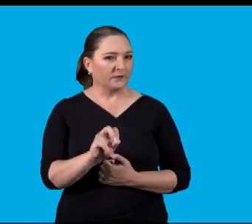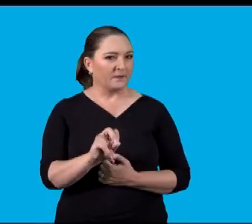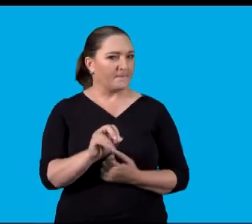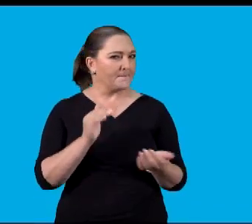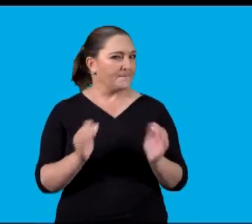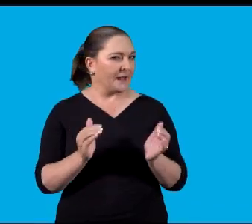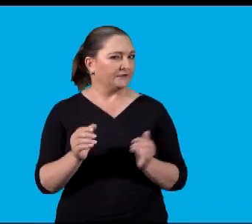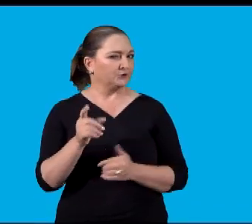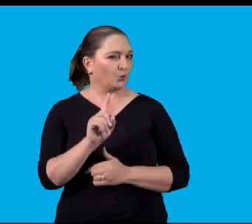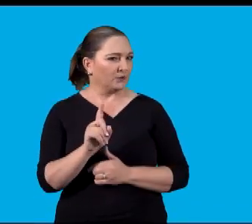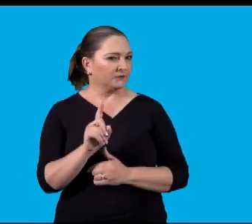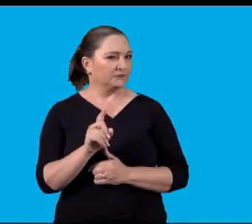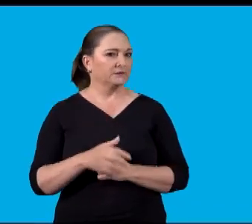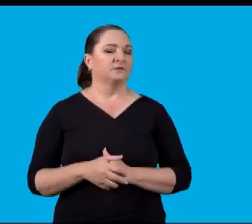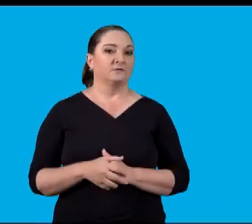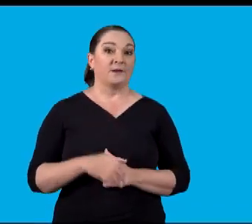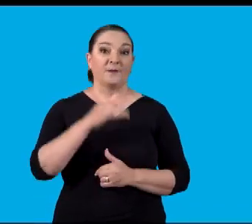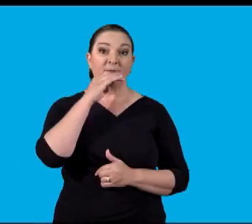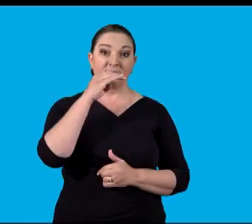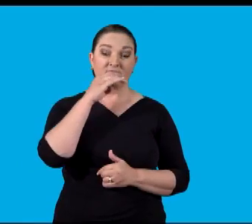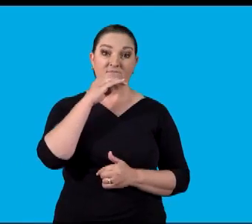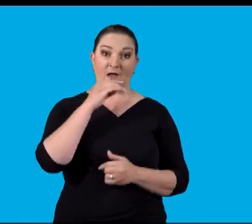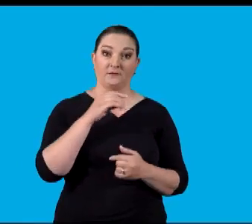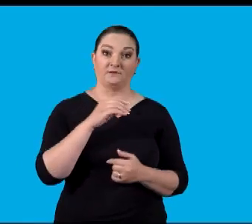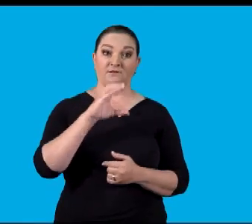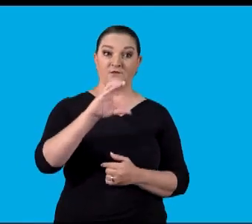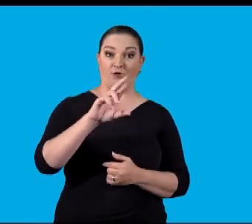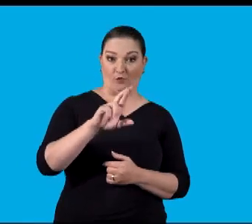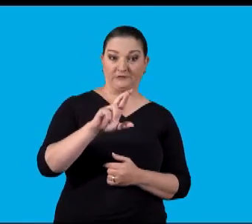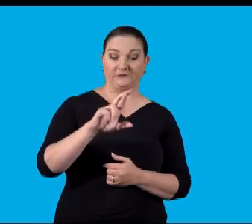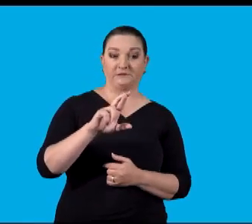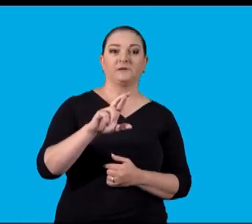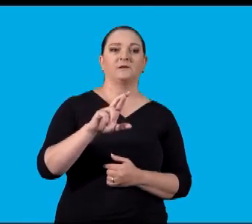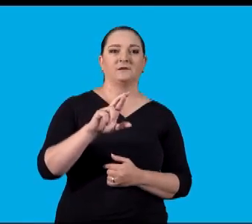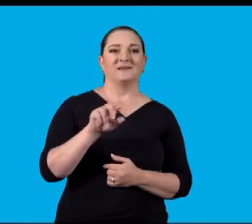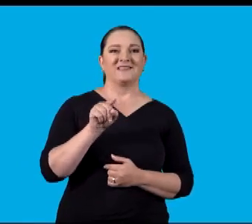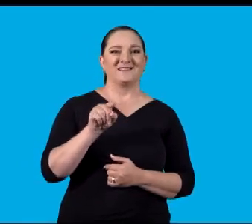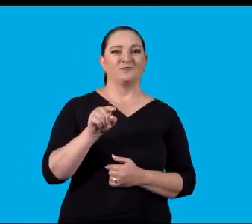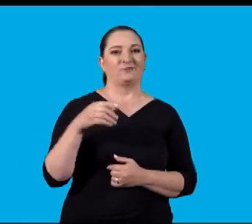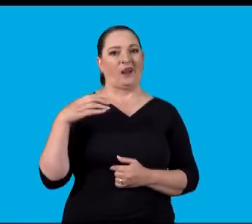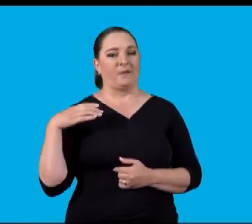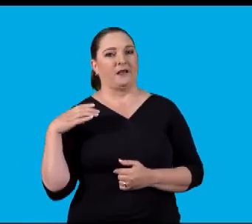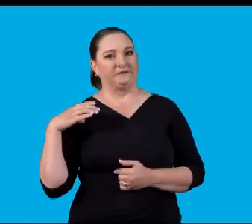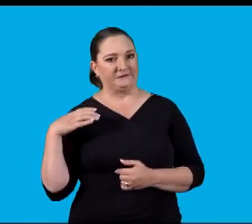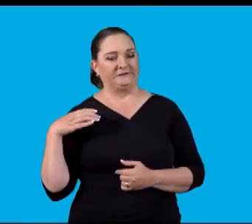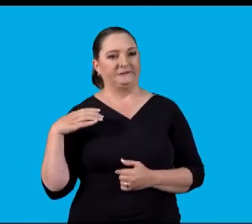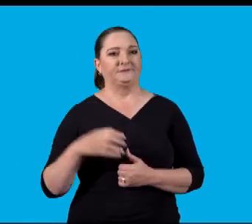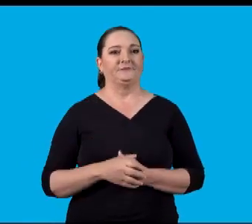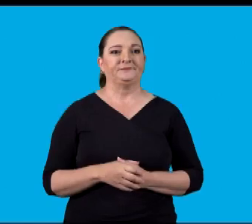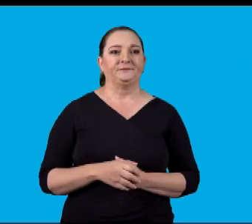2020, what was your balance? The balance here was credit. That means this was a